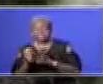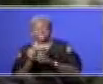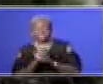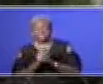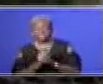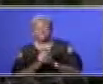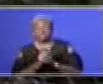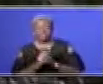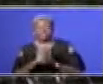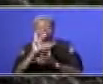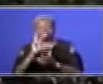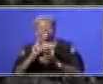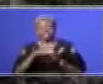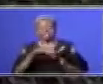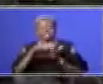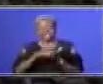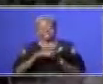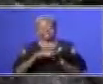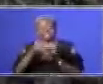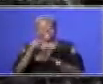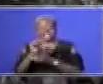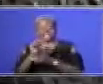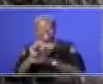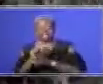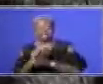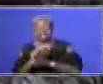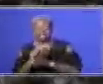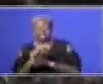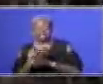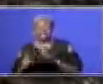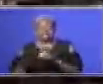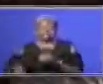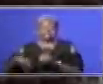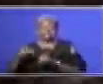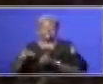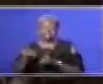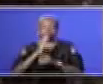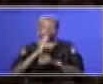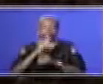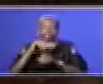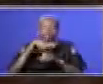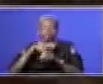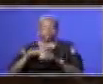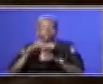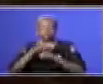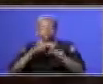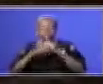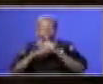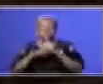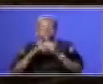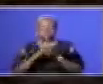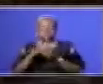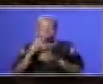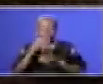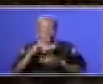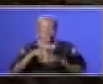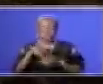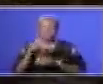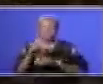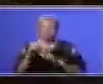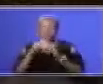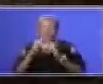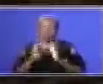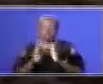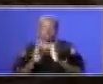2,000 gallons approximately each. And they're providing water to these structures that you see inside the greenhouse. As the fish